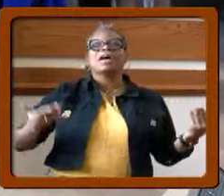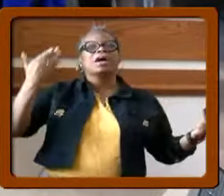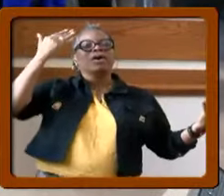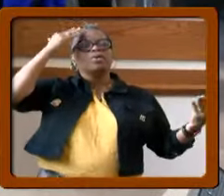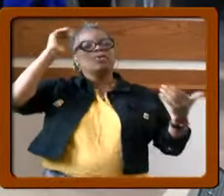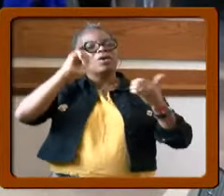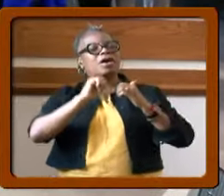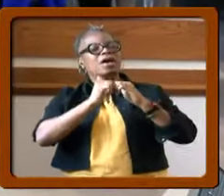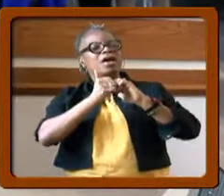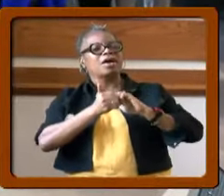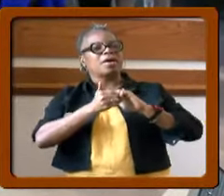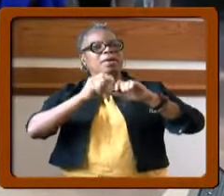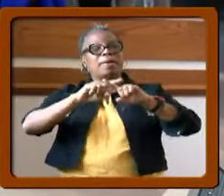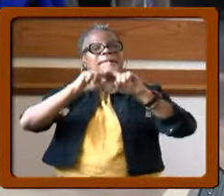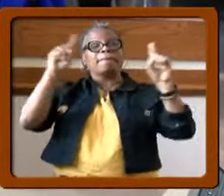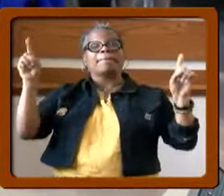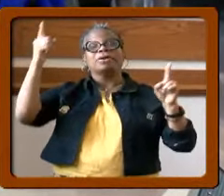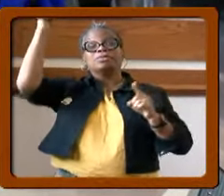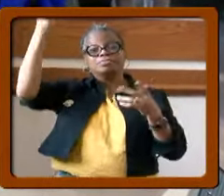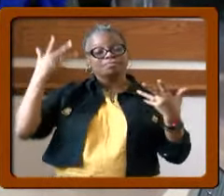Don't know how at all.